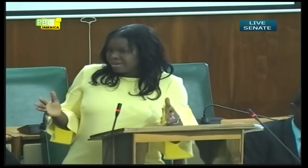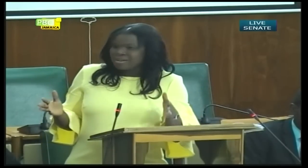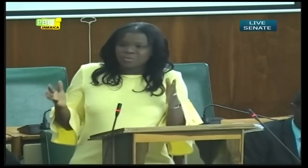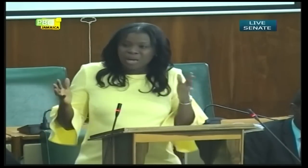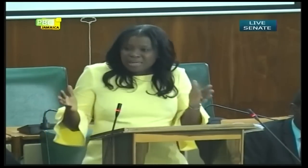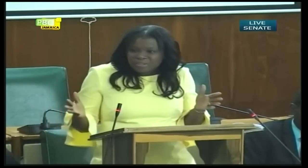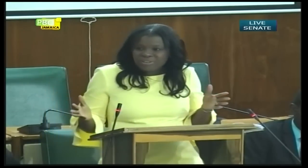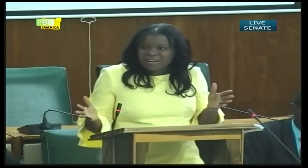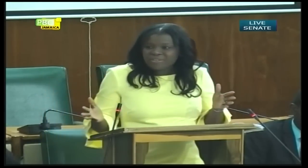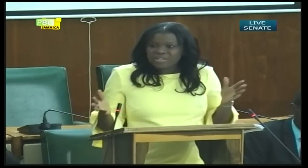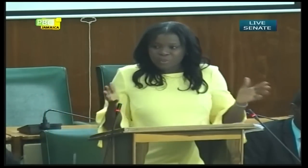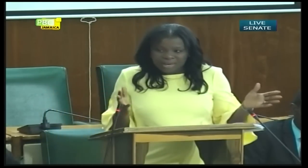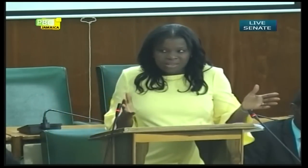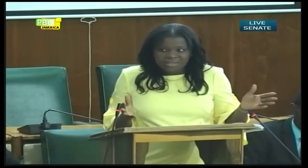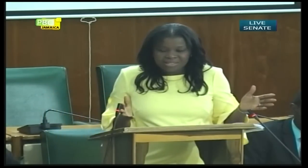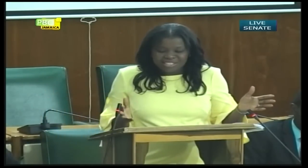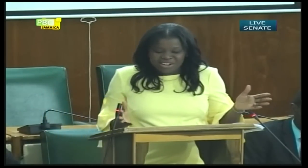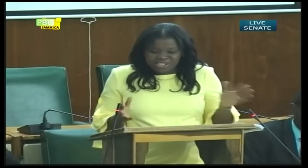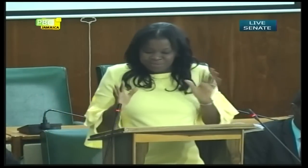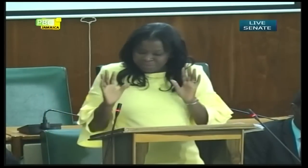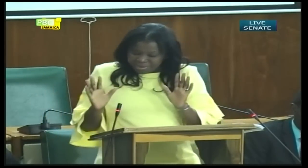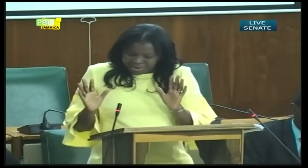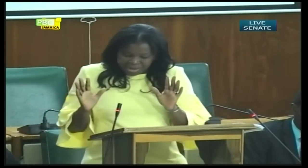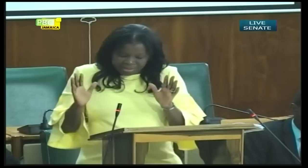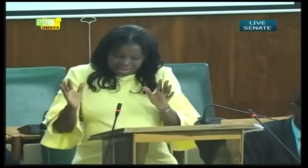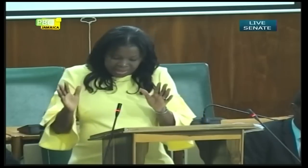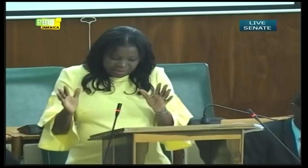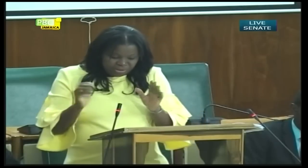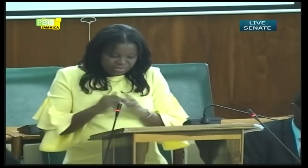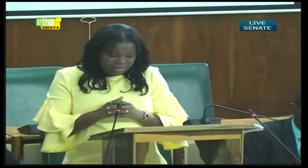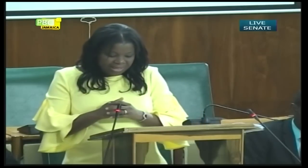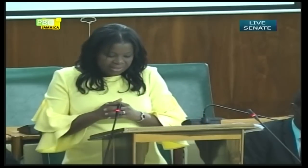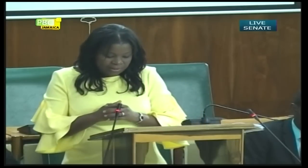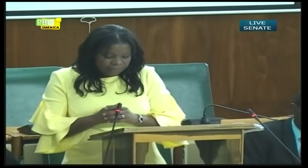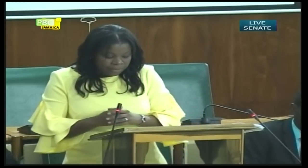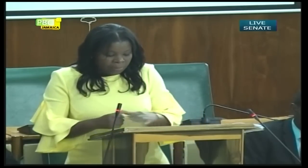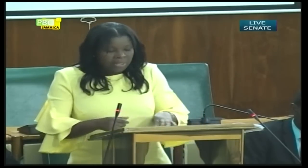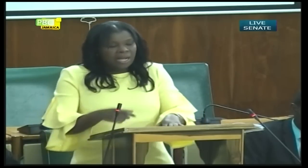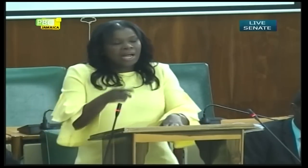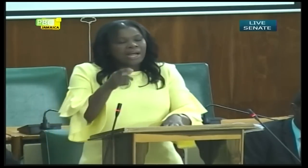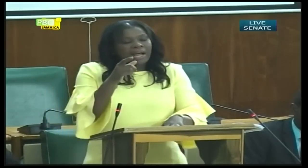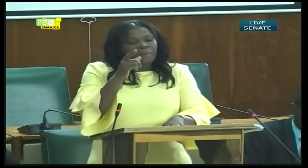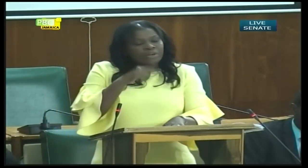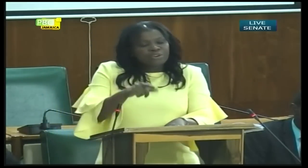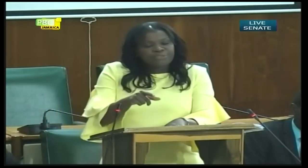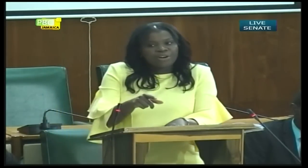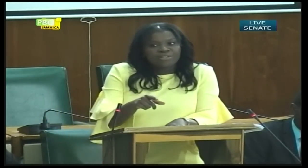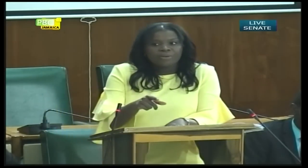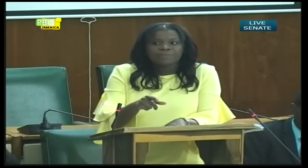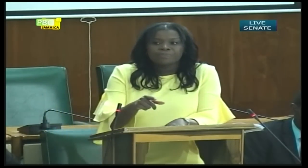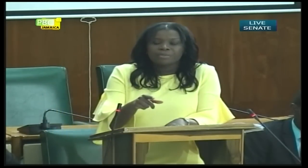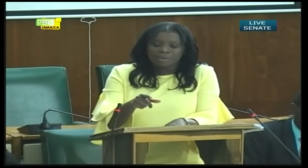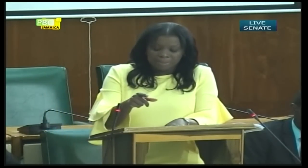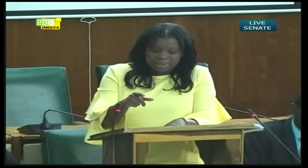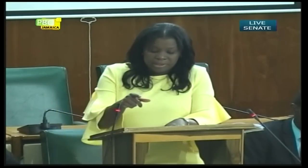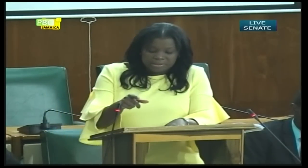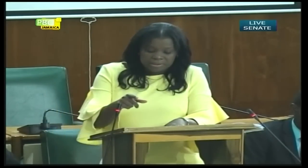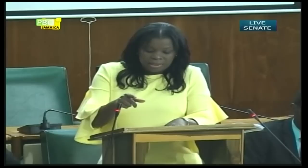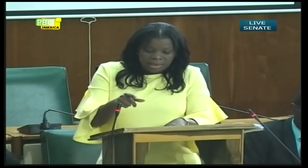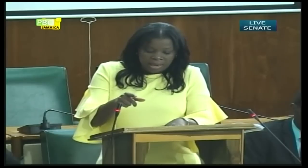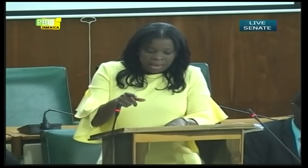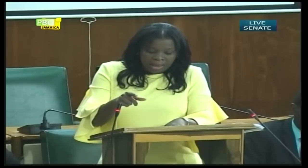3 years? Why not 5 years? Why not 6 years? And I would love some answer. But I want to go further,